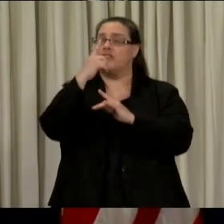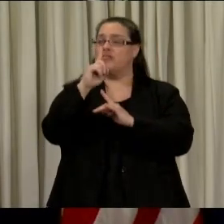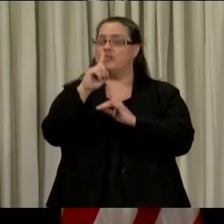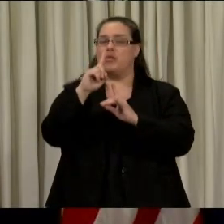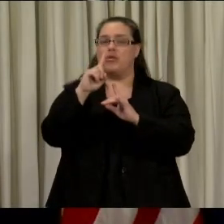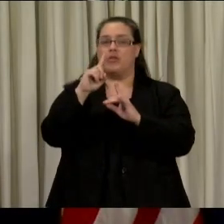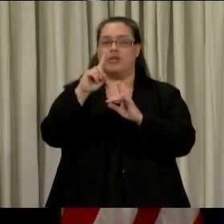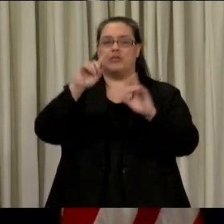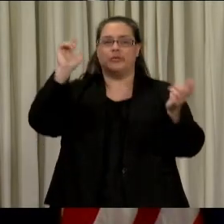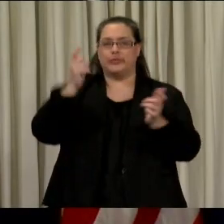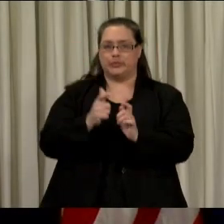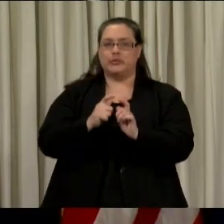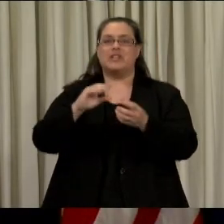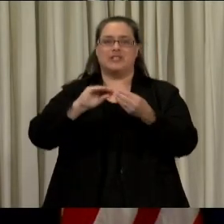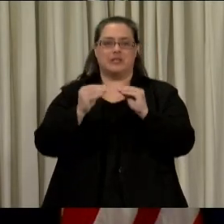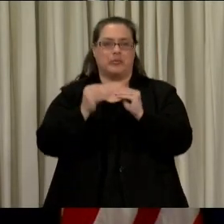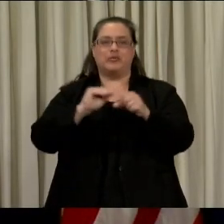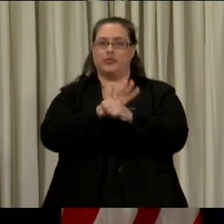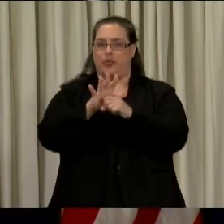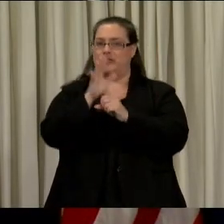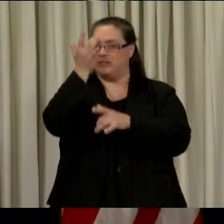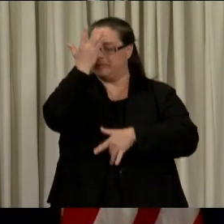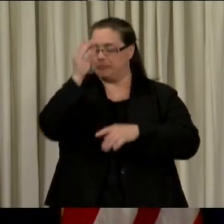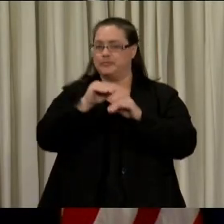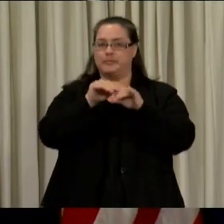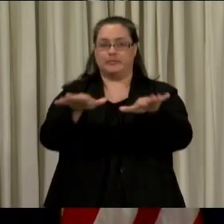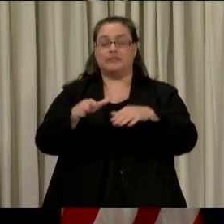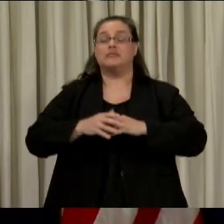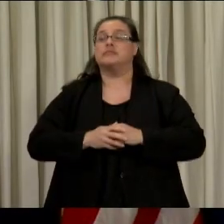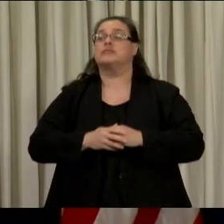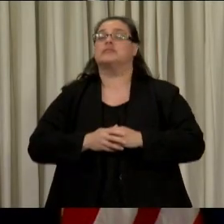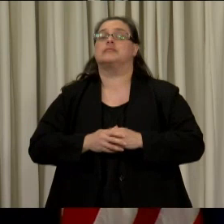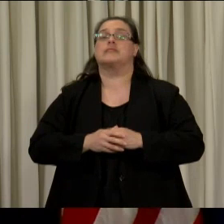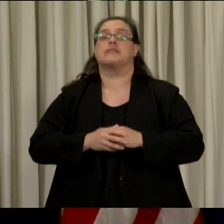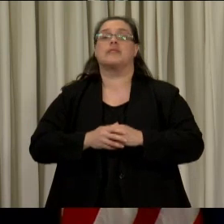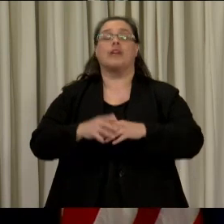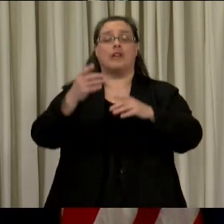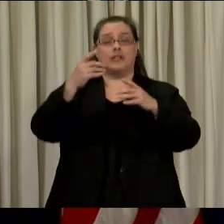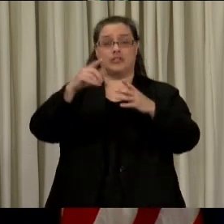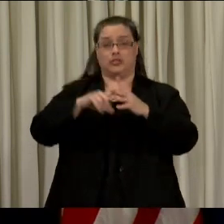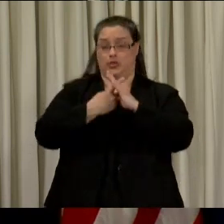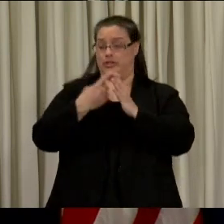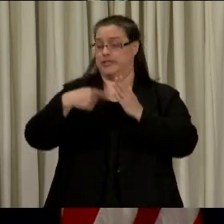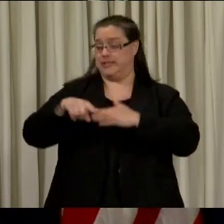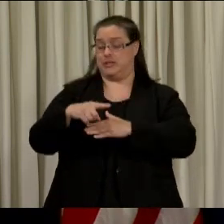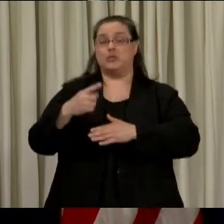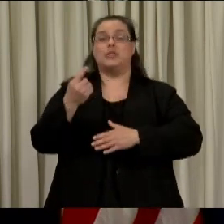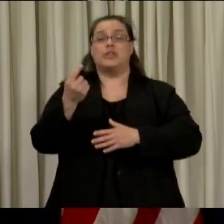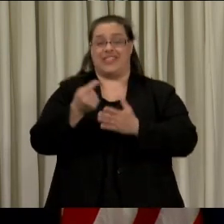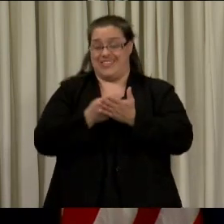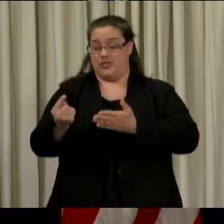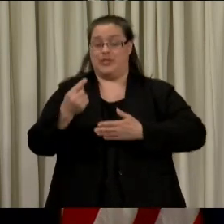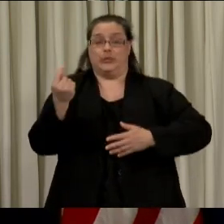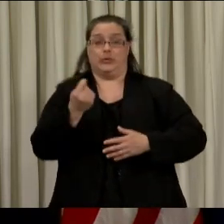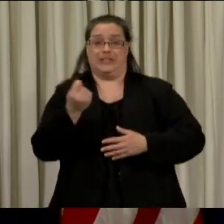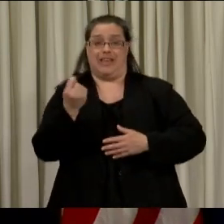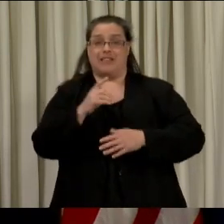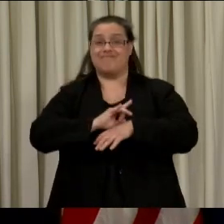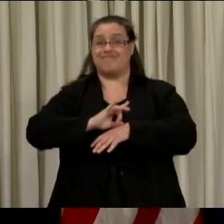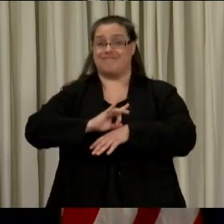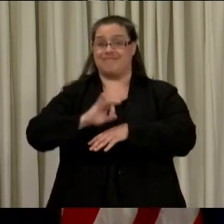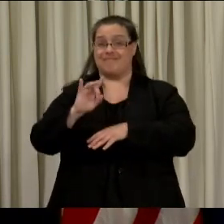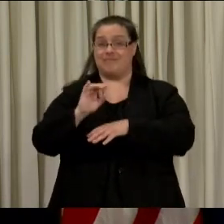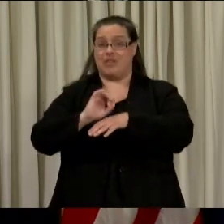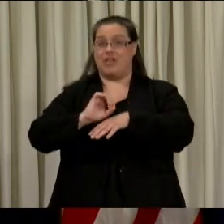Beginning Tuesday at 8 a.m., all non-essential businesses are closed. All Delawareans are instructed to stay